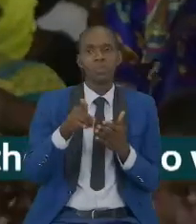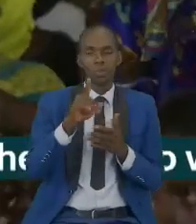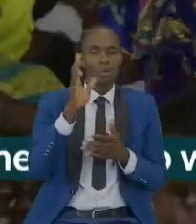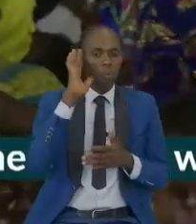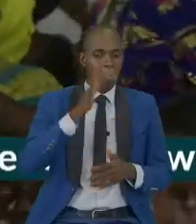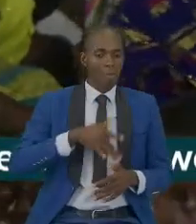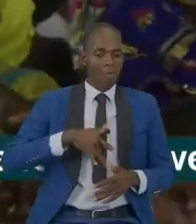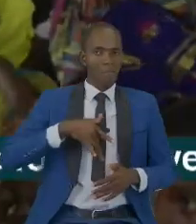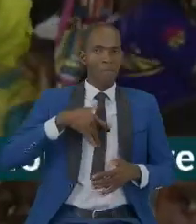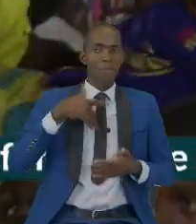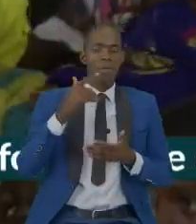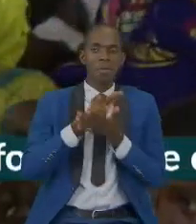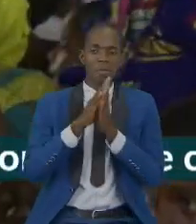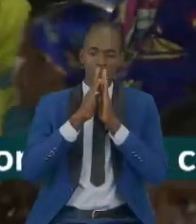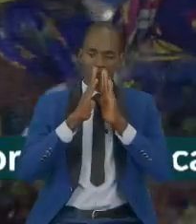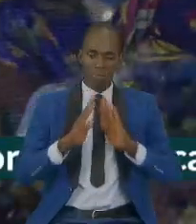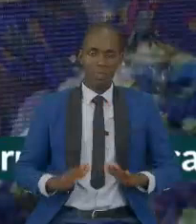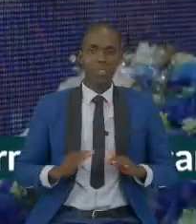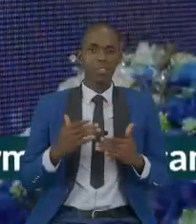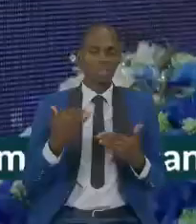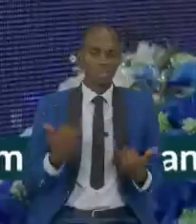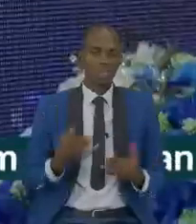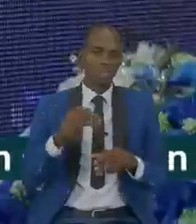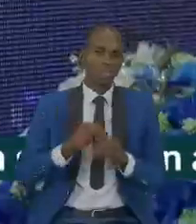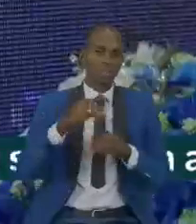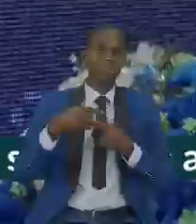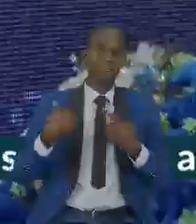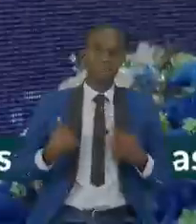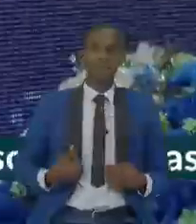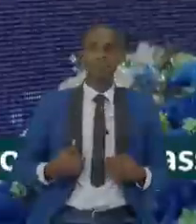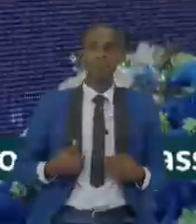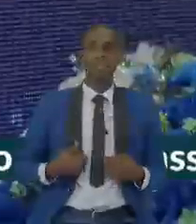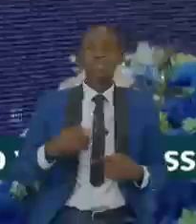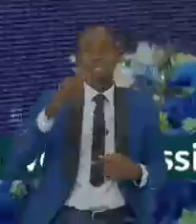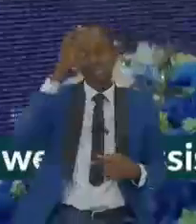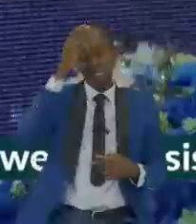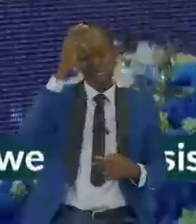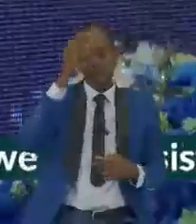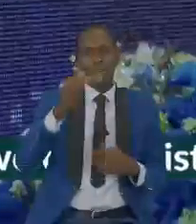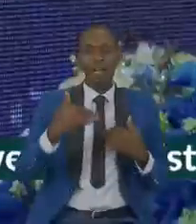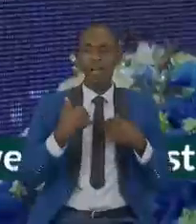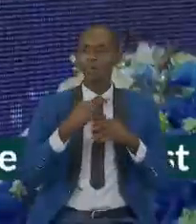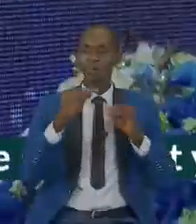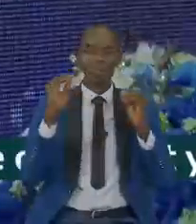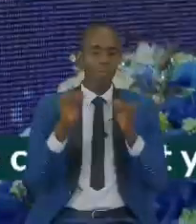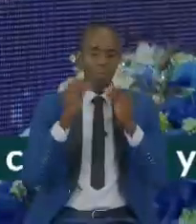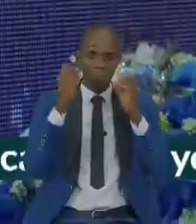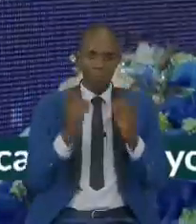quickly and be smart about it. God bless you as you do that.